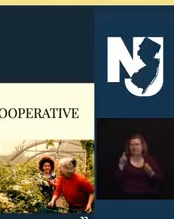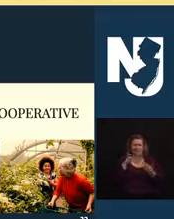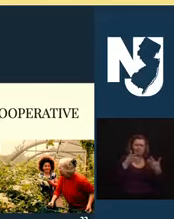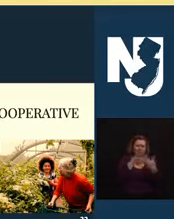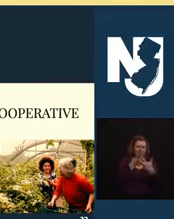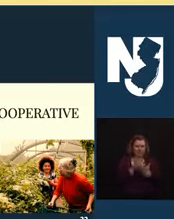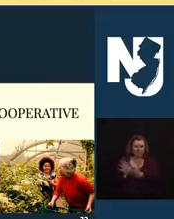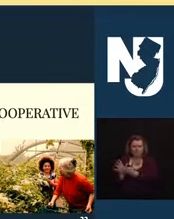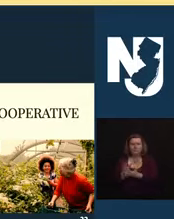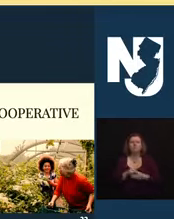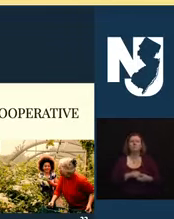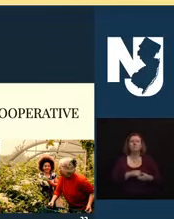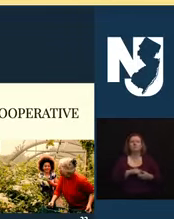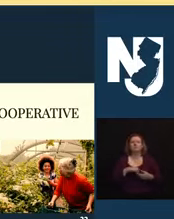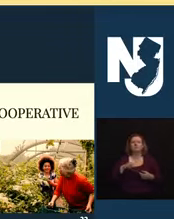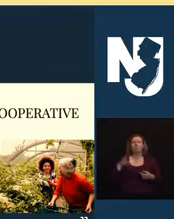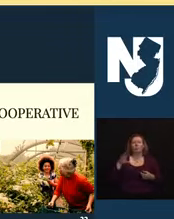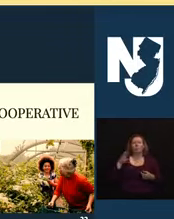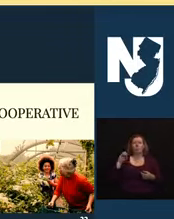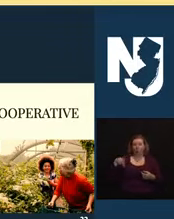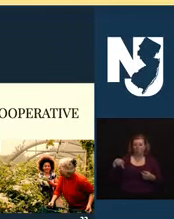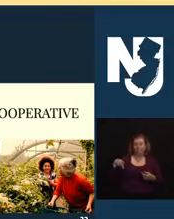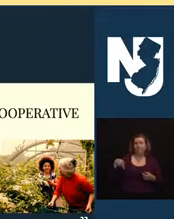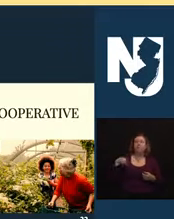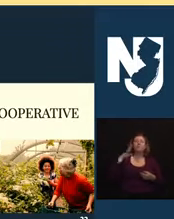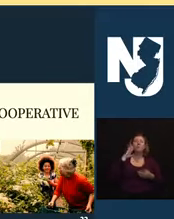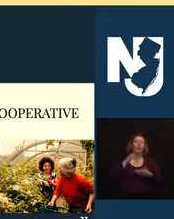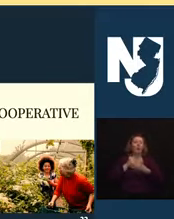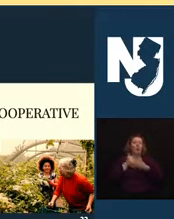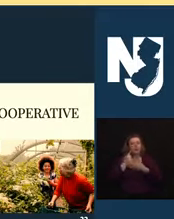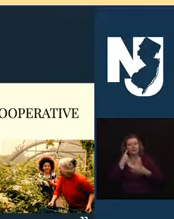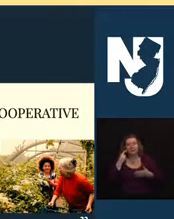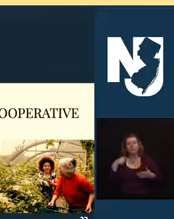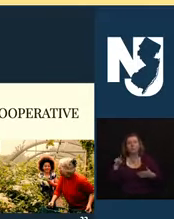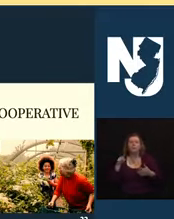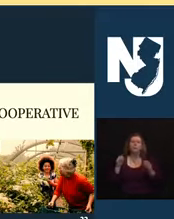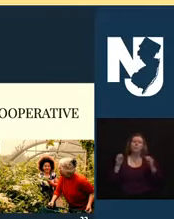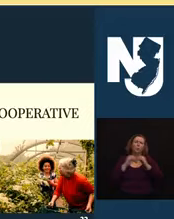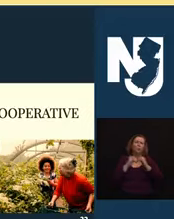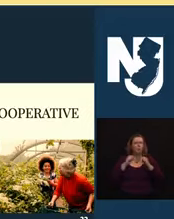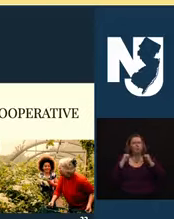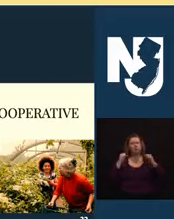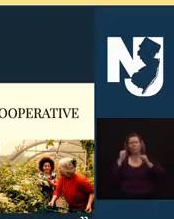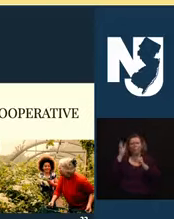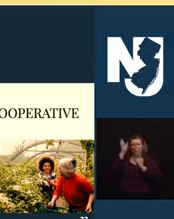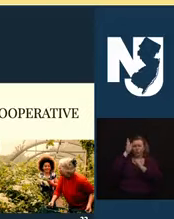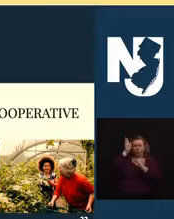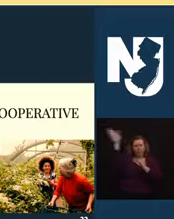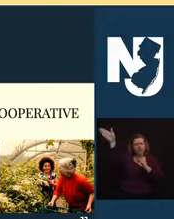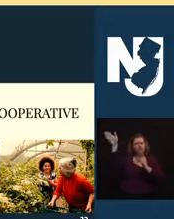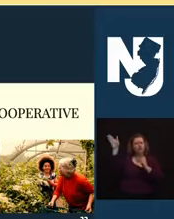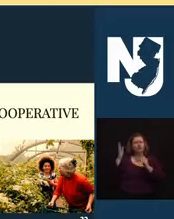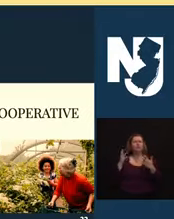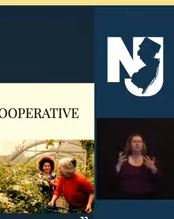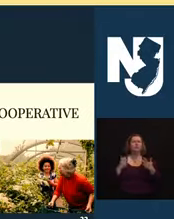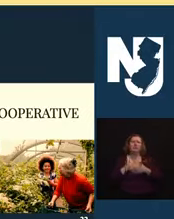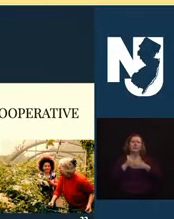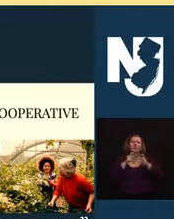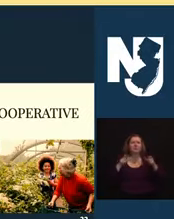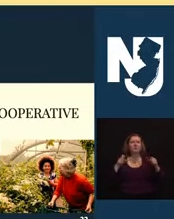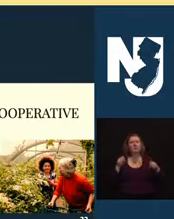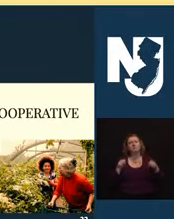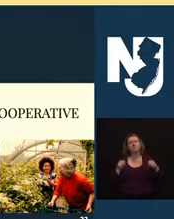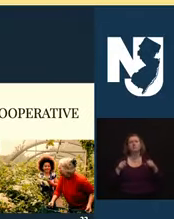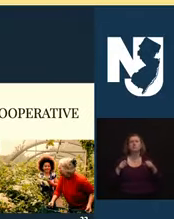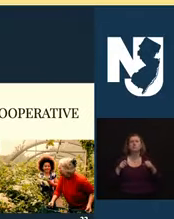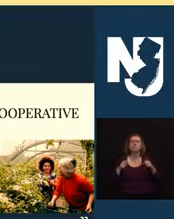ready to help us prepare for a stronger future by working to lower the bar for entry into farming and small business ownership,